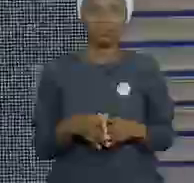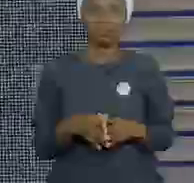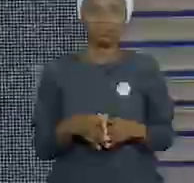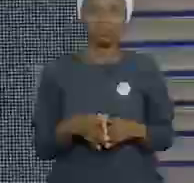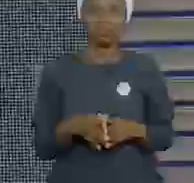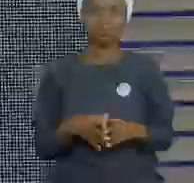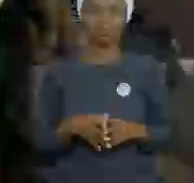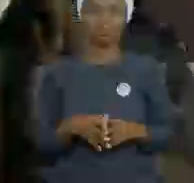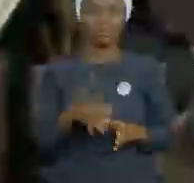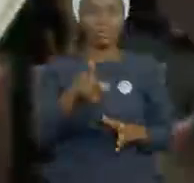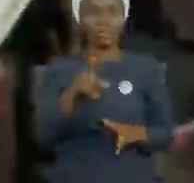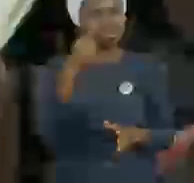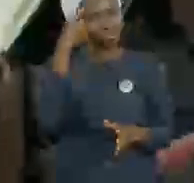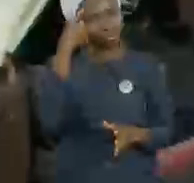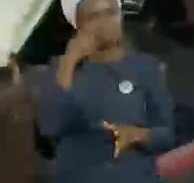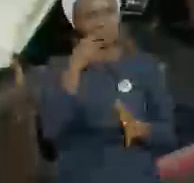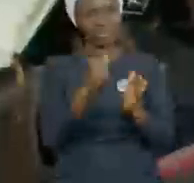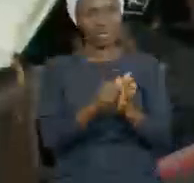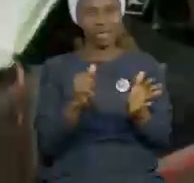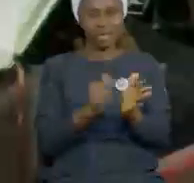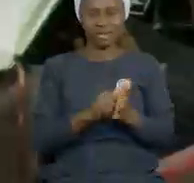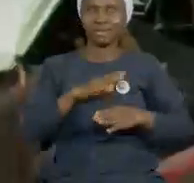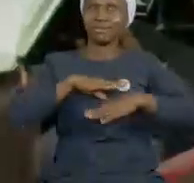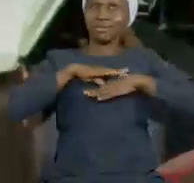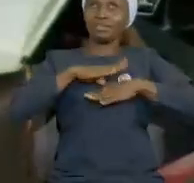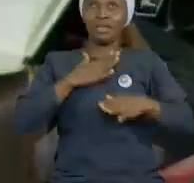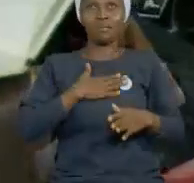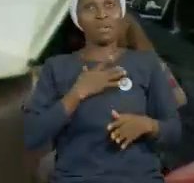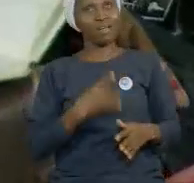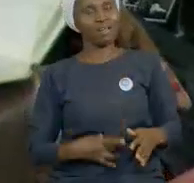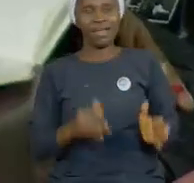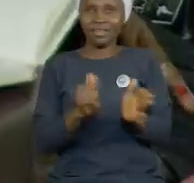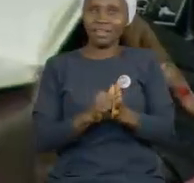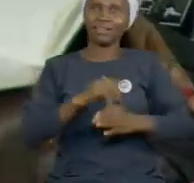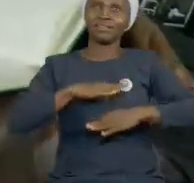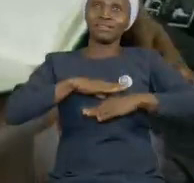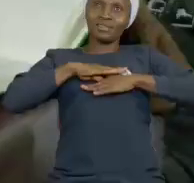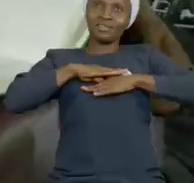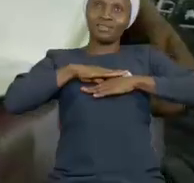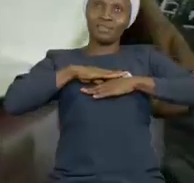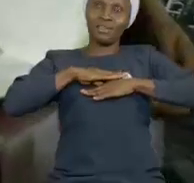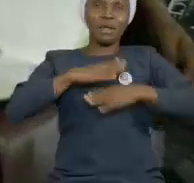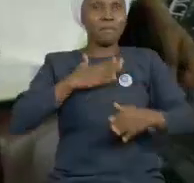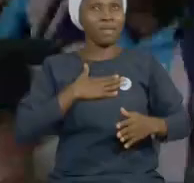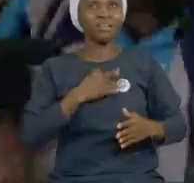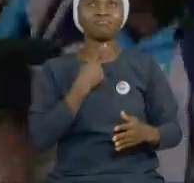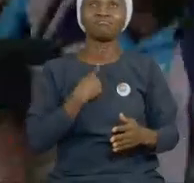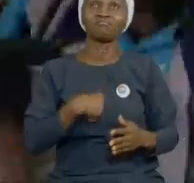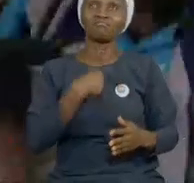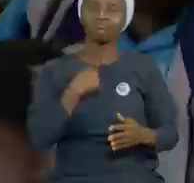You see, that satisfies my hunger, that satisfies my thirst.